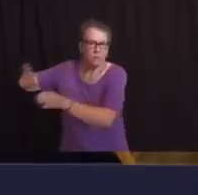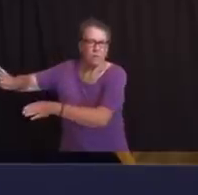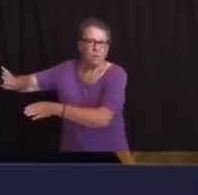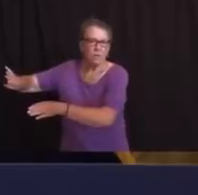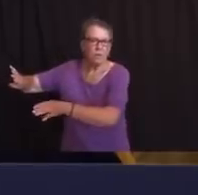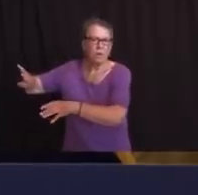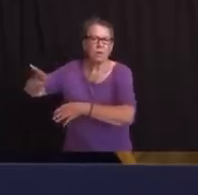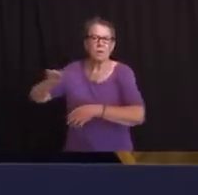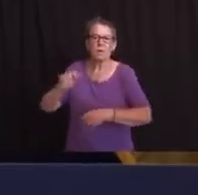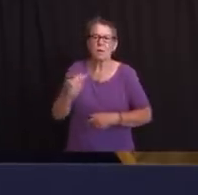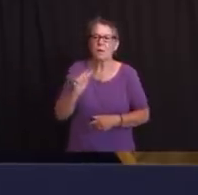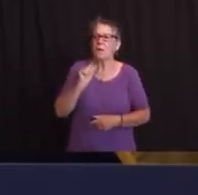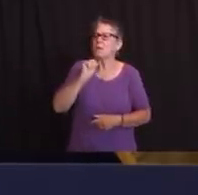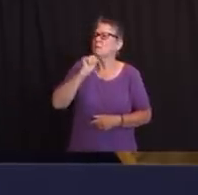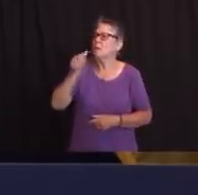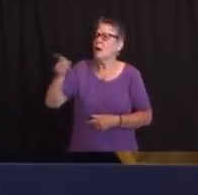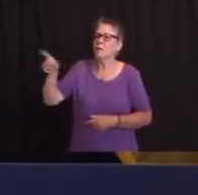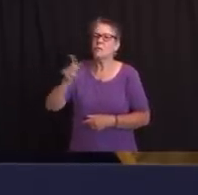what this would be.